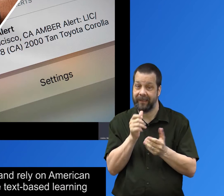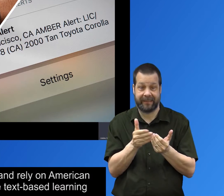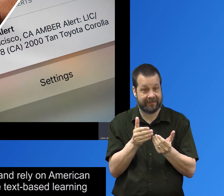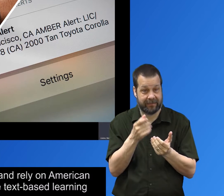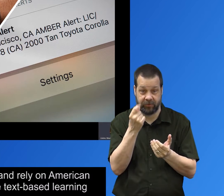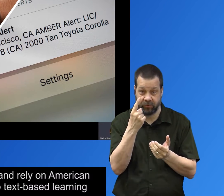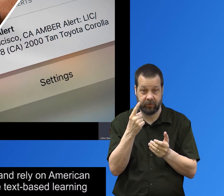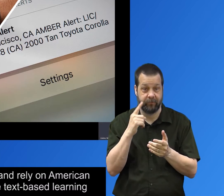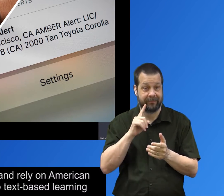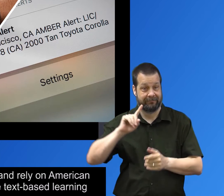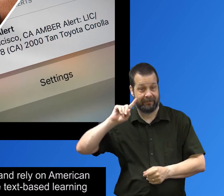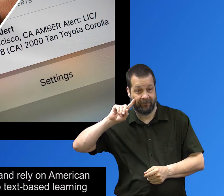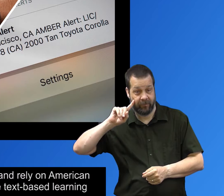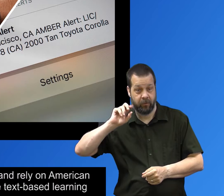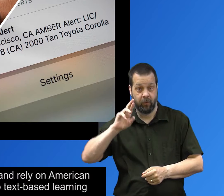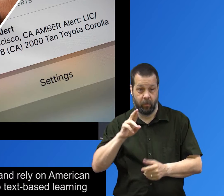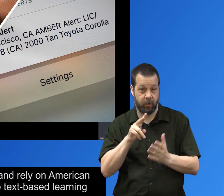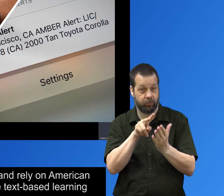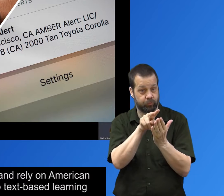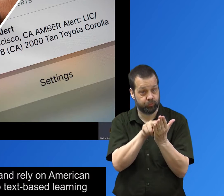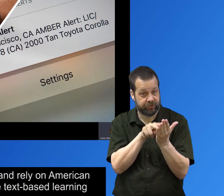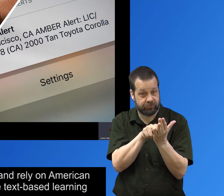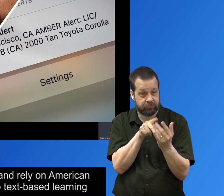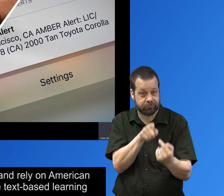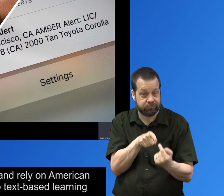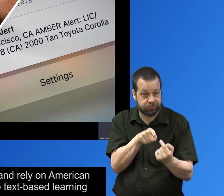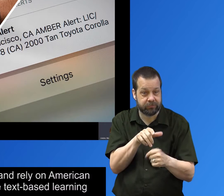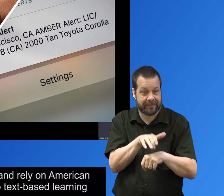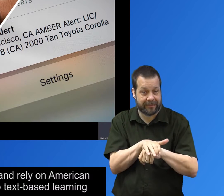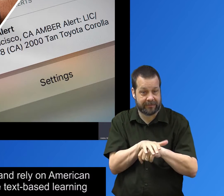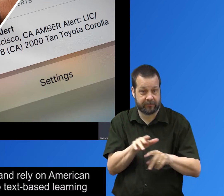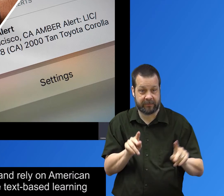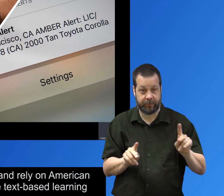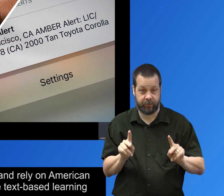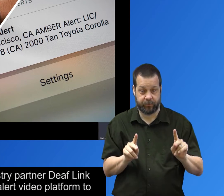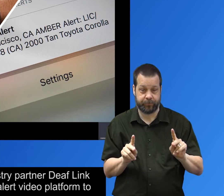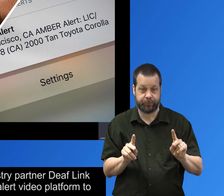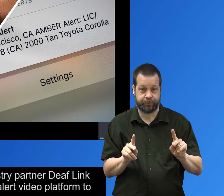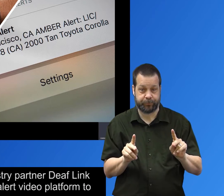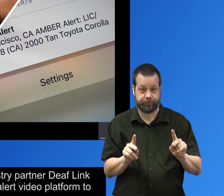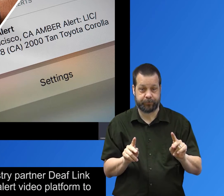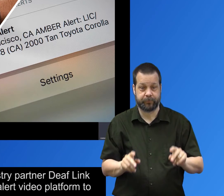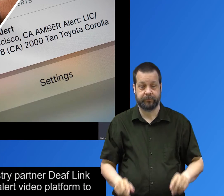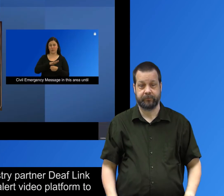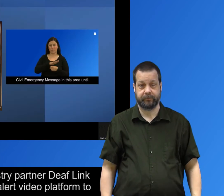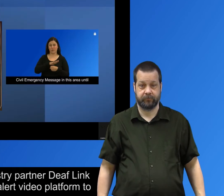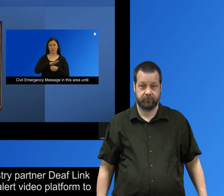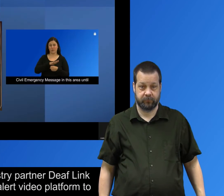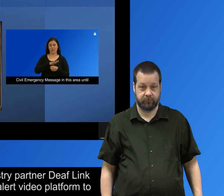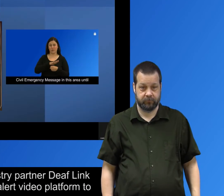who are deaf and rely on American Sign Language, or those who have text-based learning disabilities.